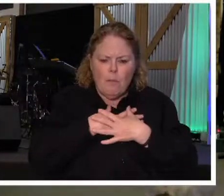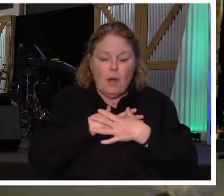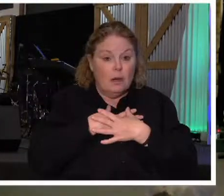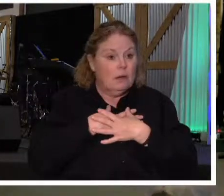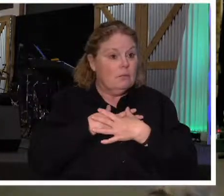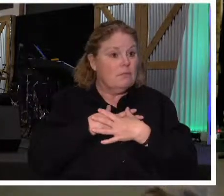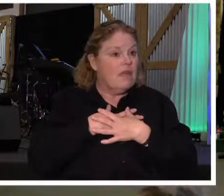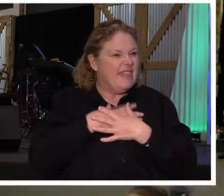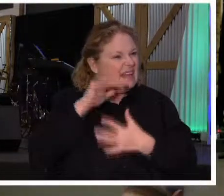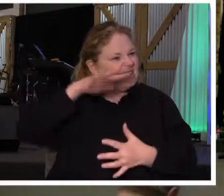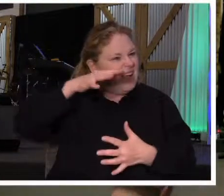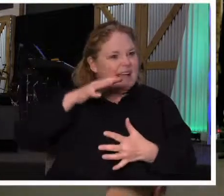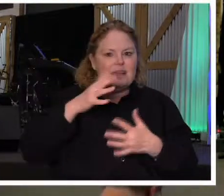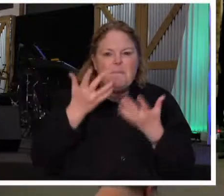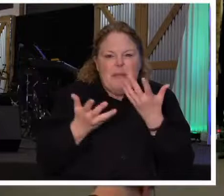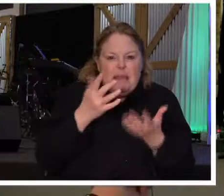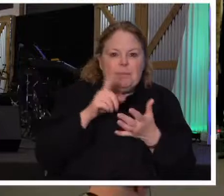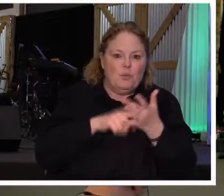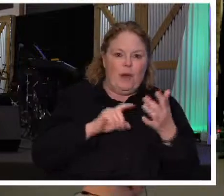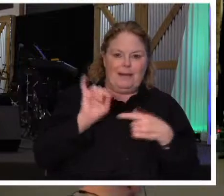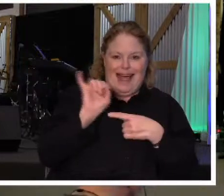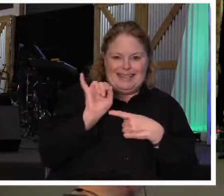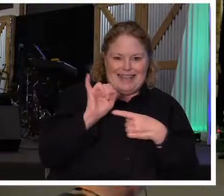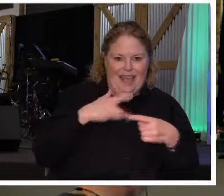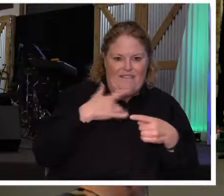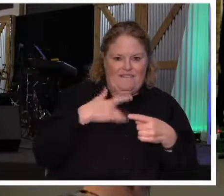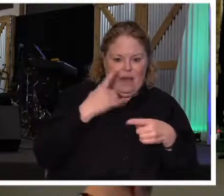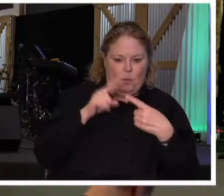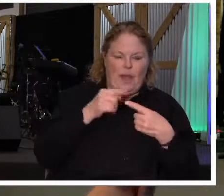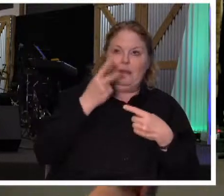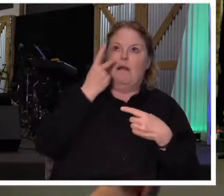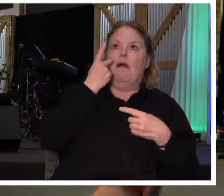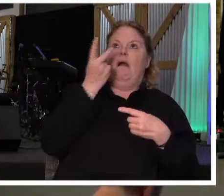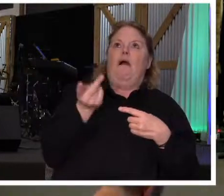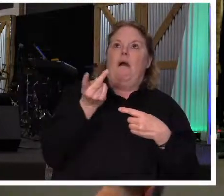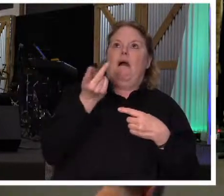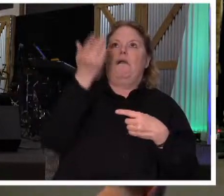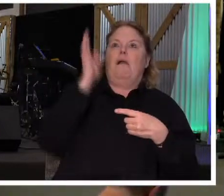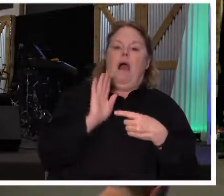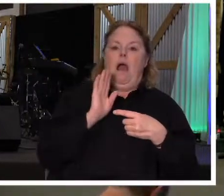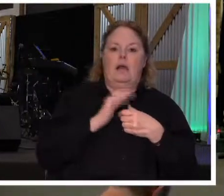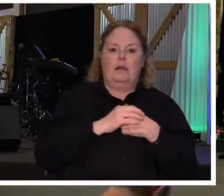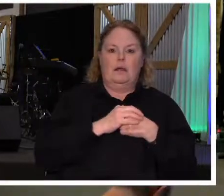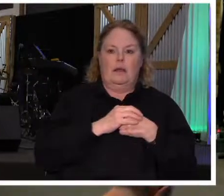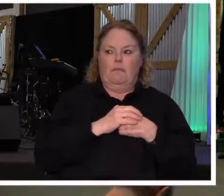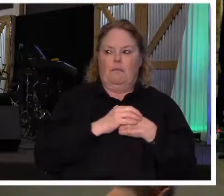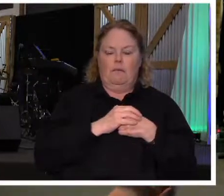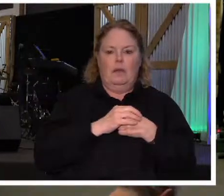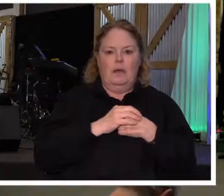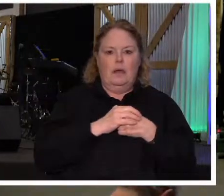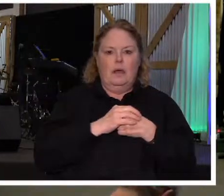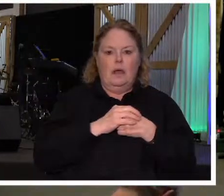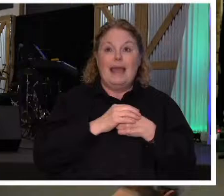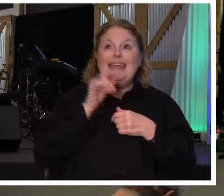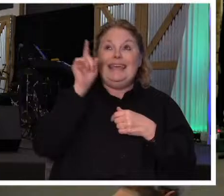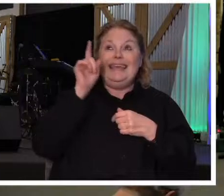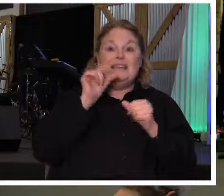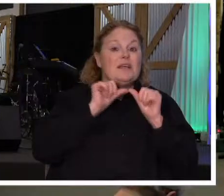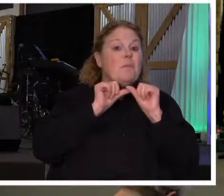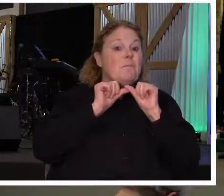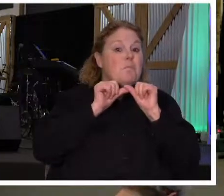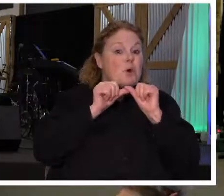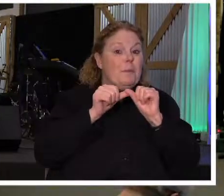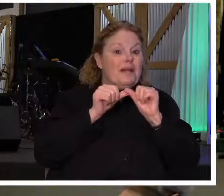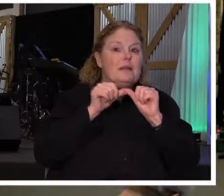of the description of the weightiness of the glory of God. That compared to anything else, God alone is permanent. God alone